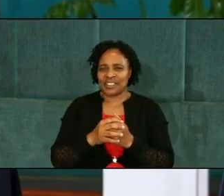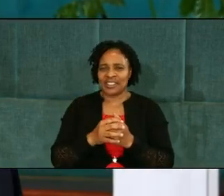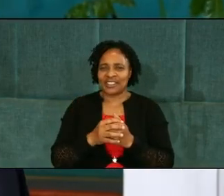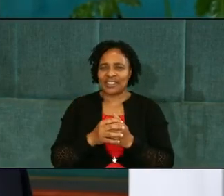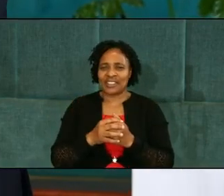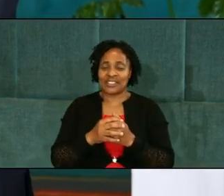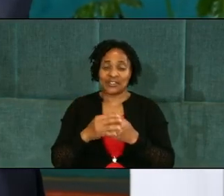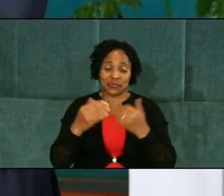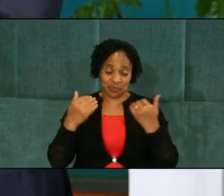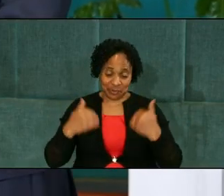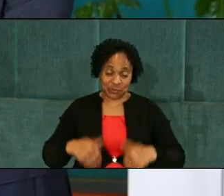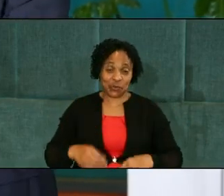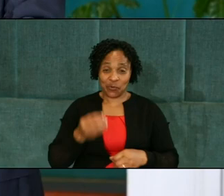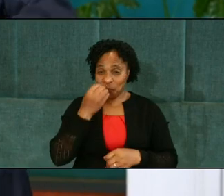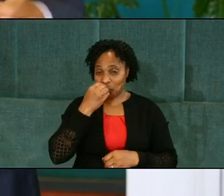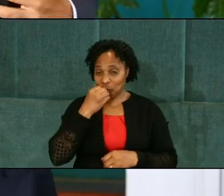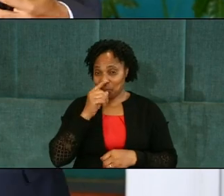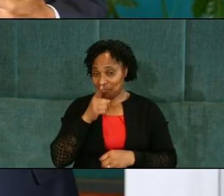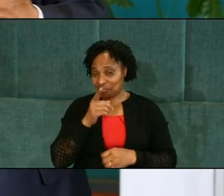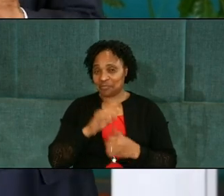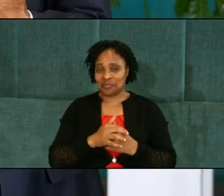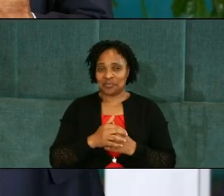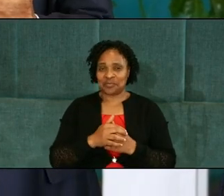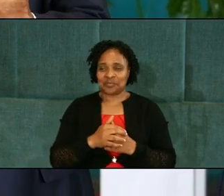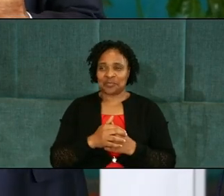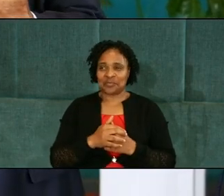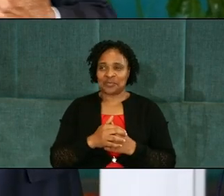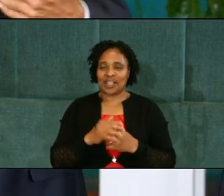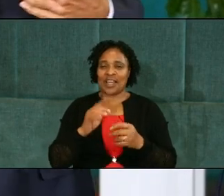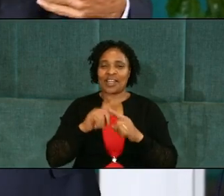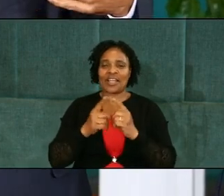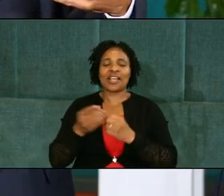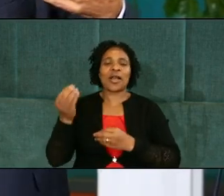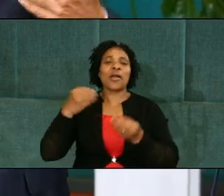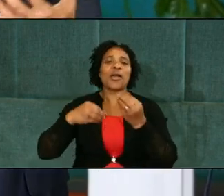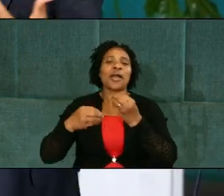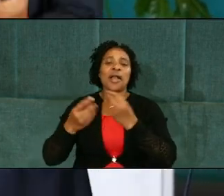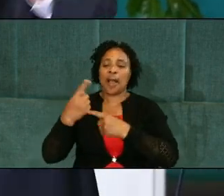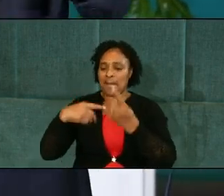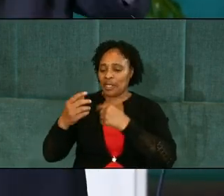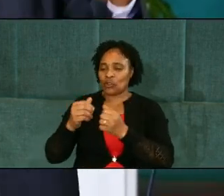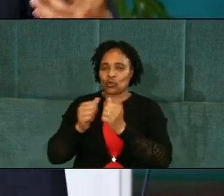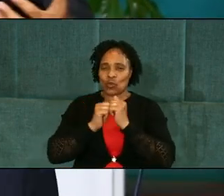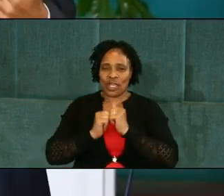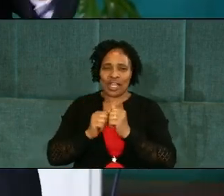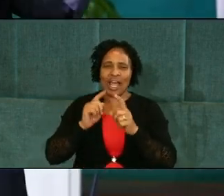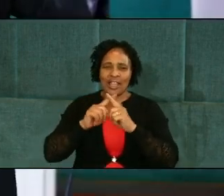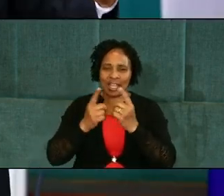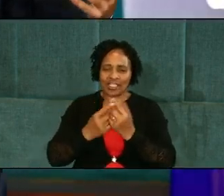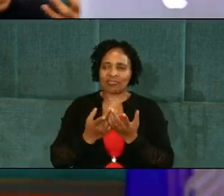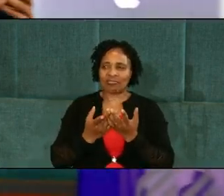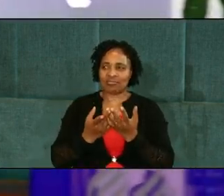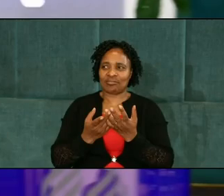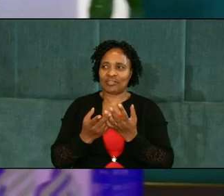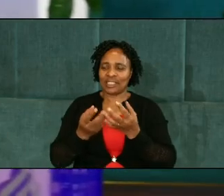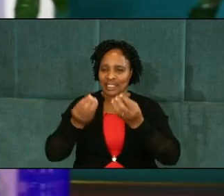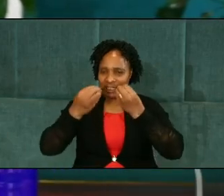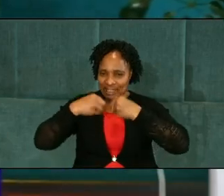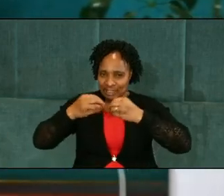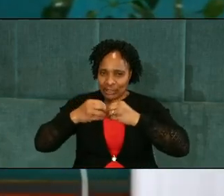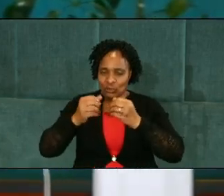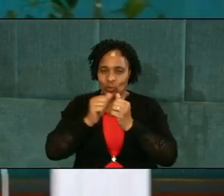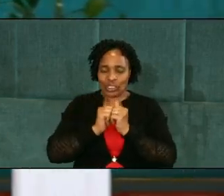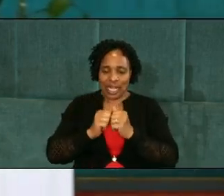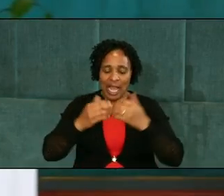is physical food, that is us coming together to feast together as